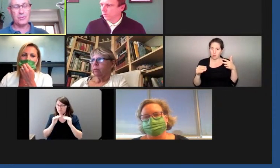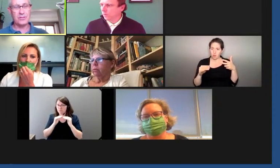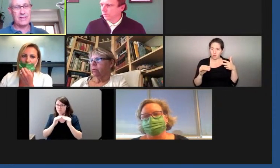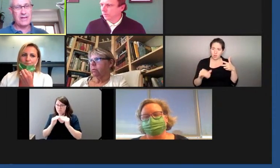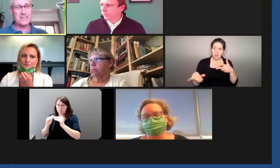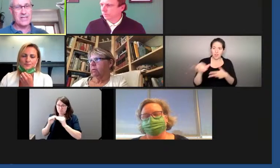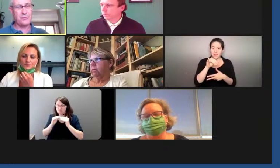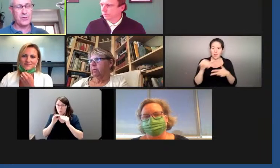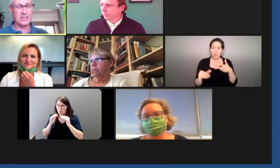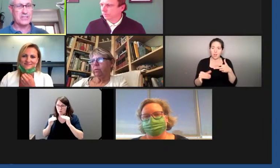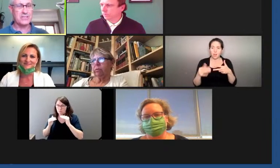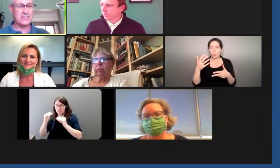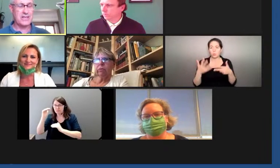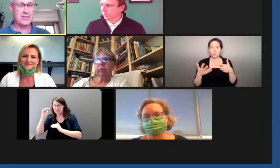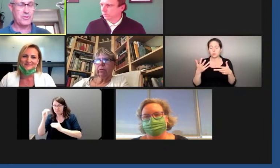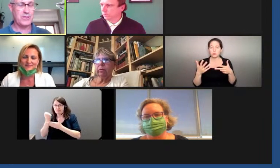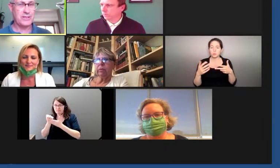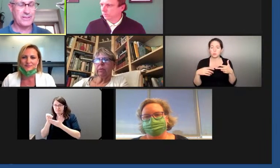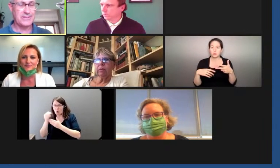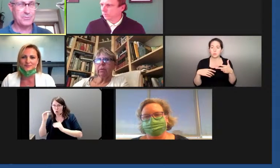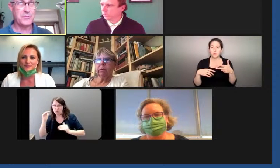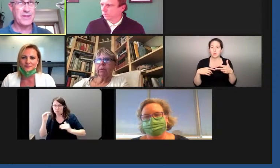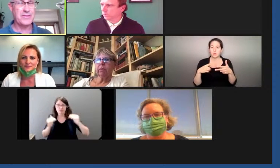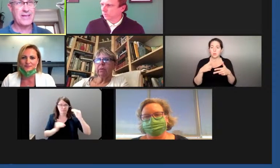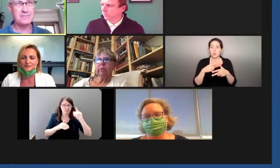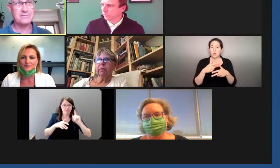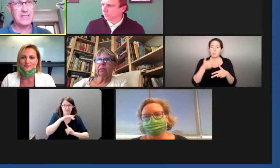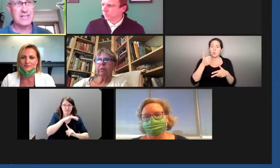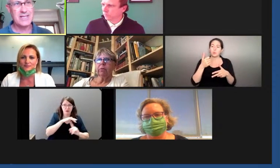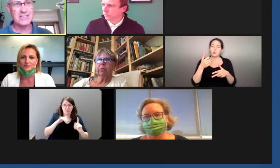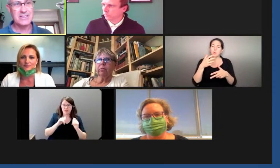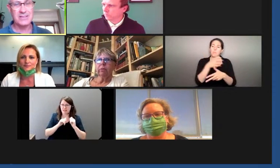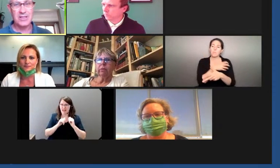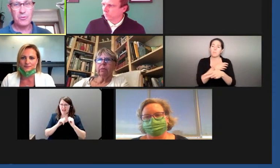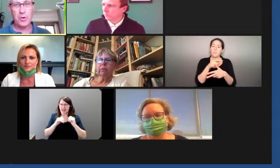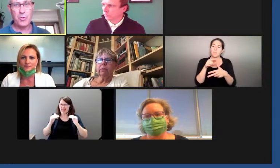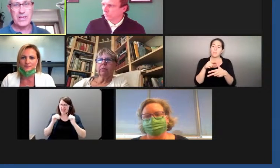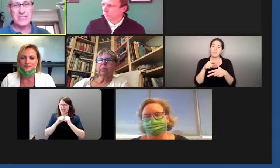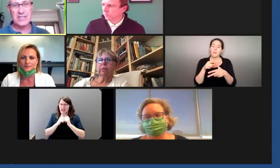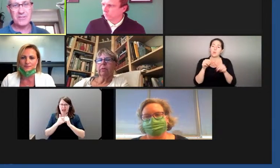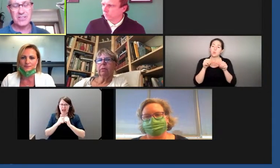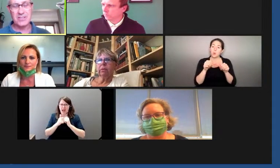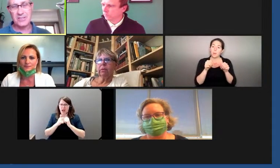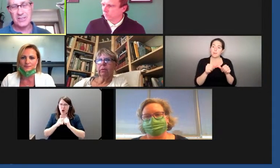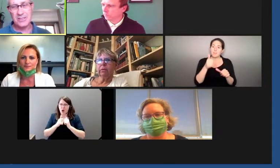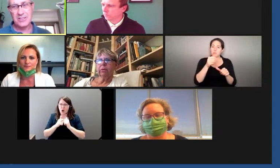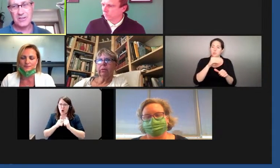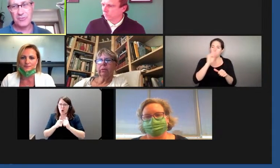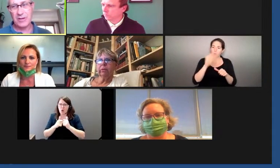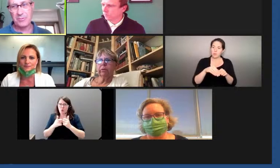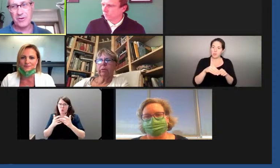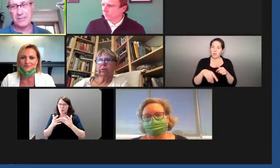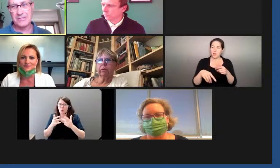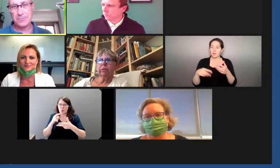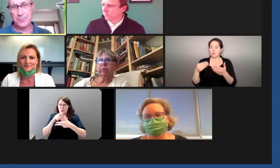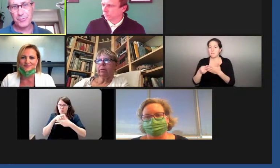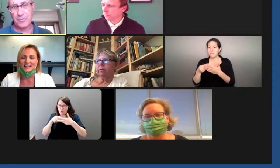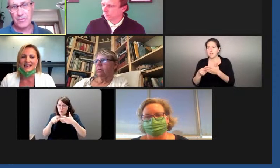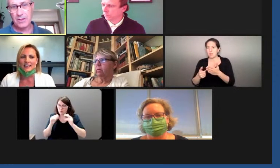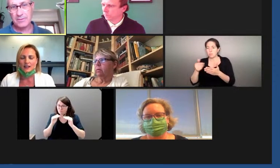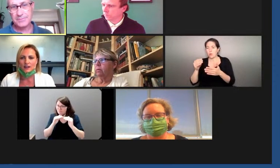sustainability, or how does that work? How do we implement that test, and what weights given to the three